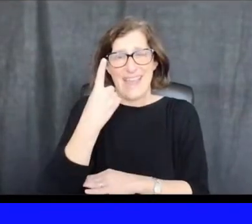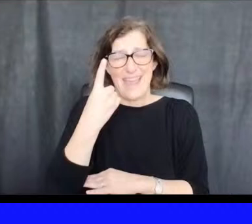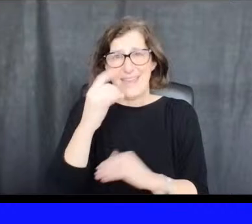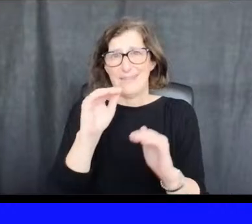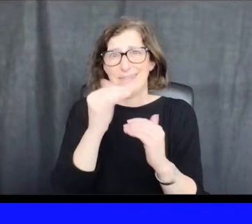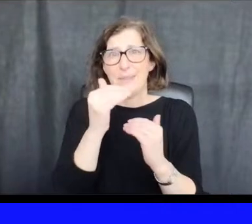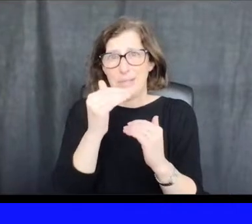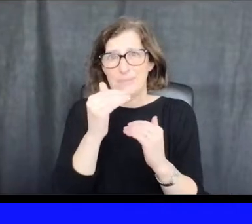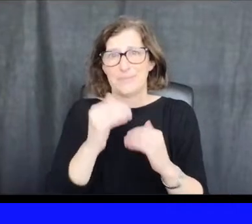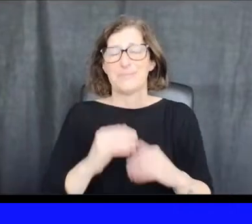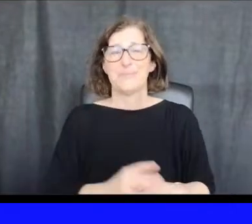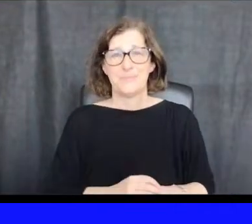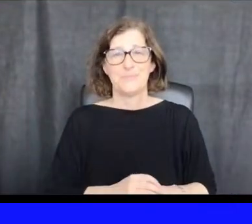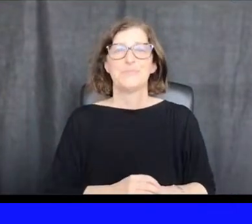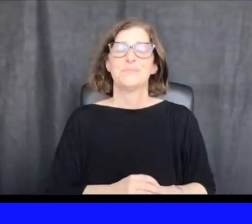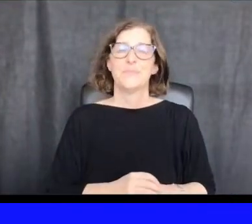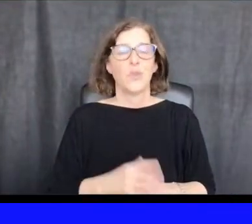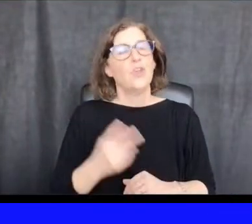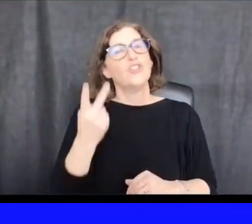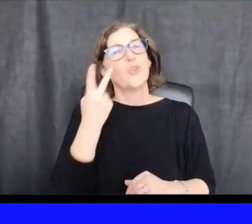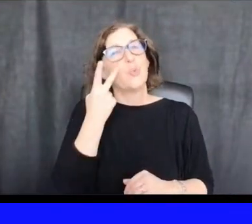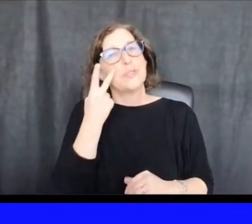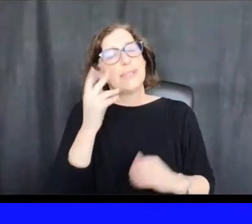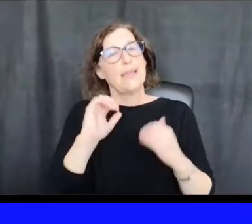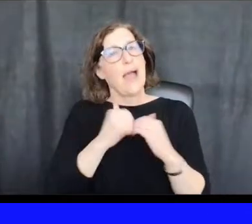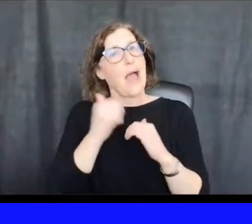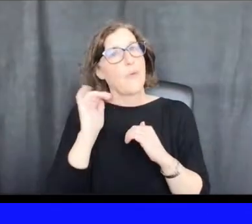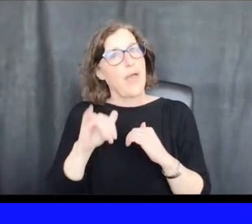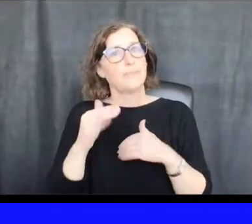So this is what we found. This is the results so far.